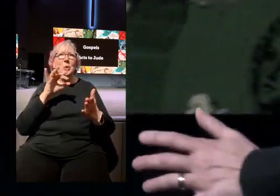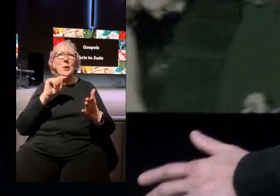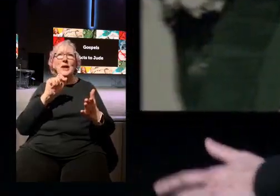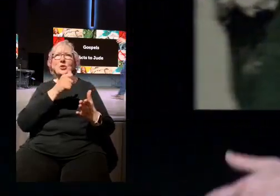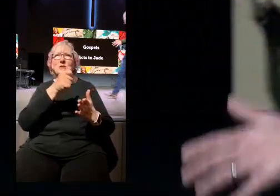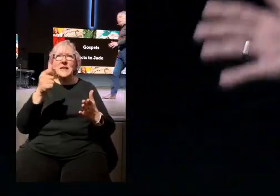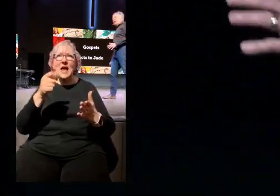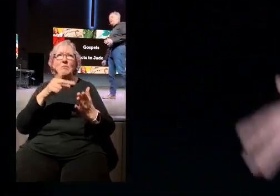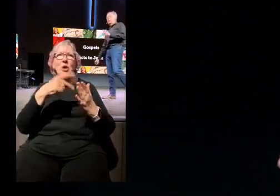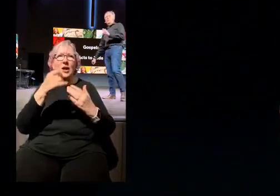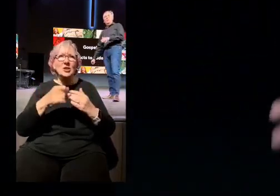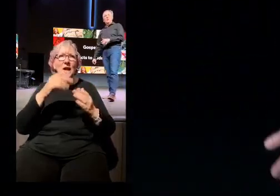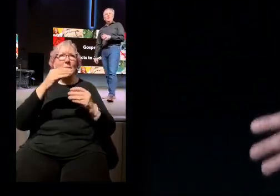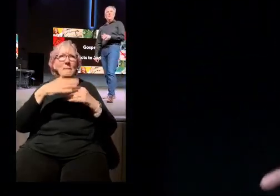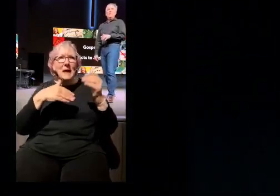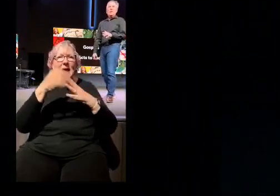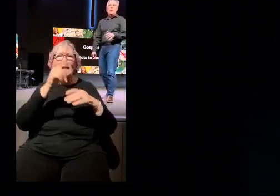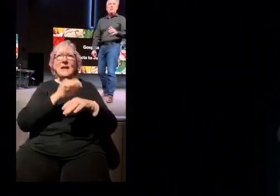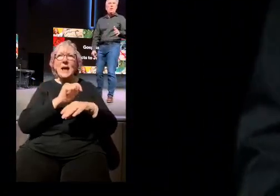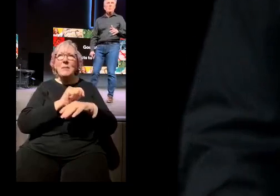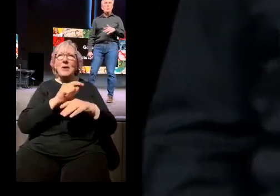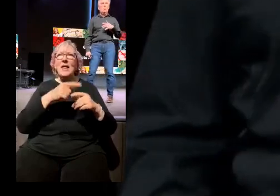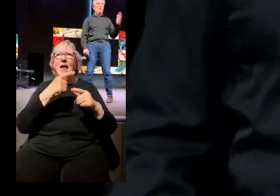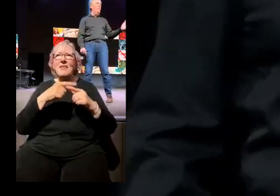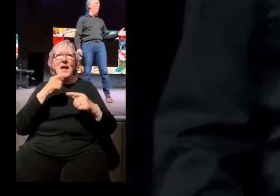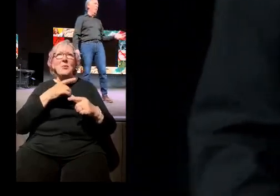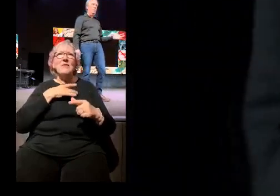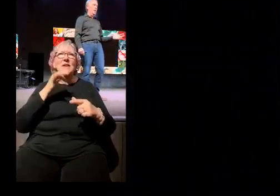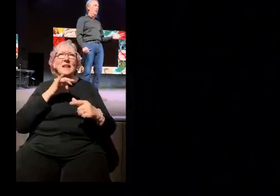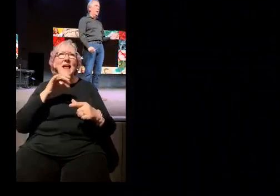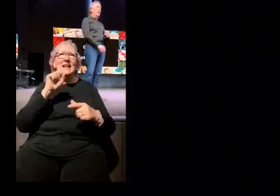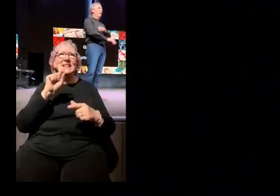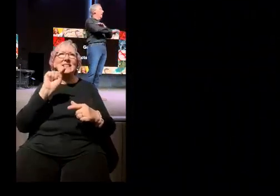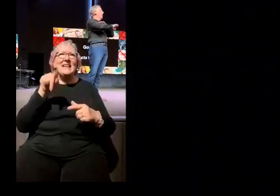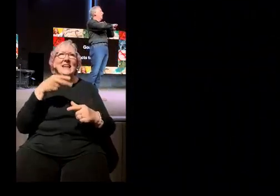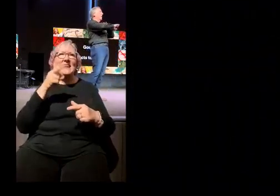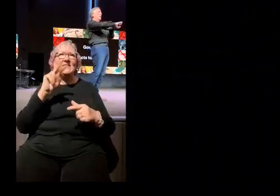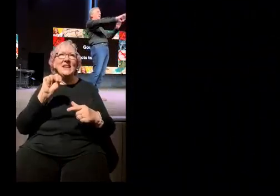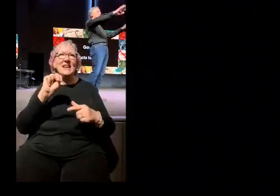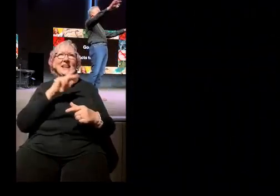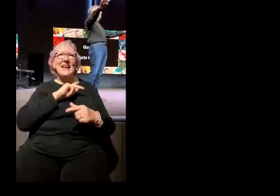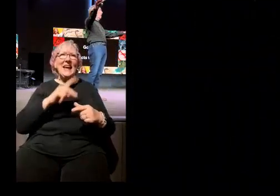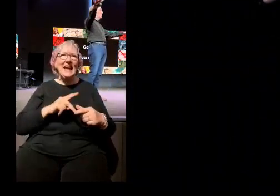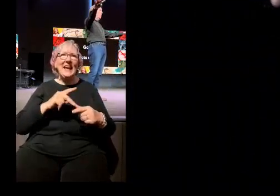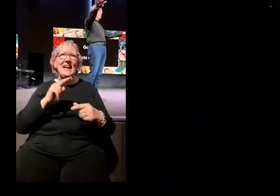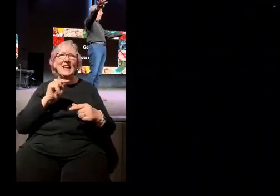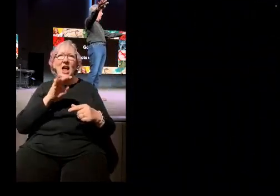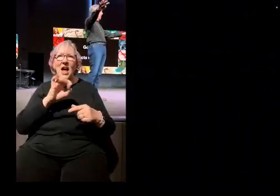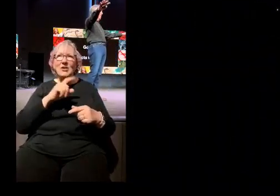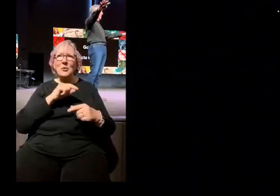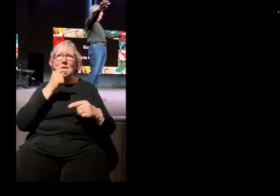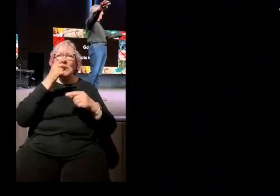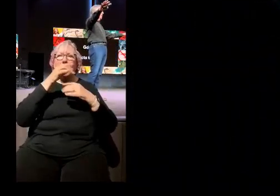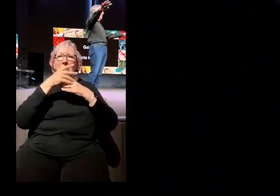going to get into that, and it's going to feel like a Stephen King novel with blood everywhere, right? Don't do that.